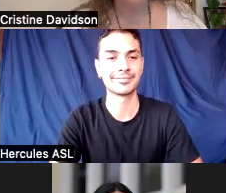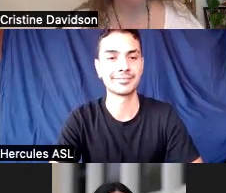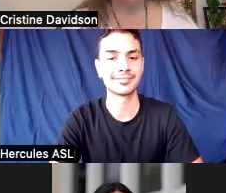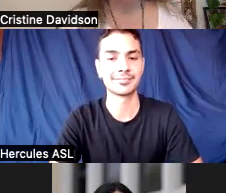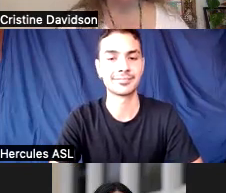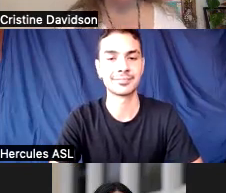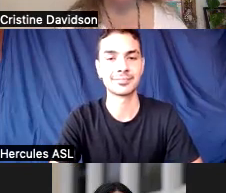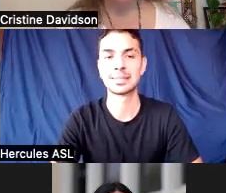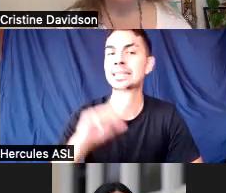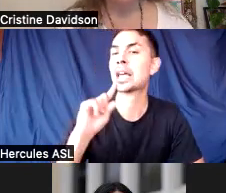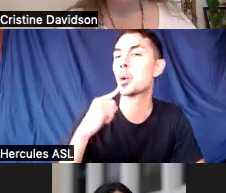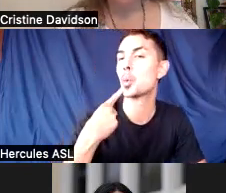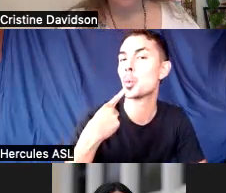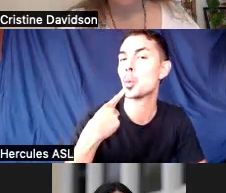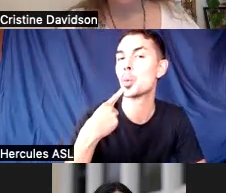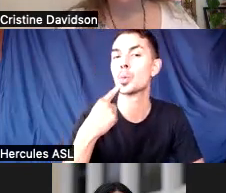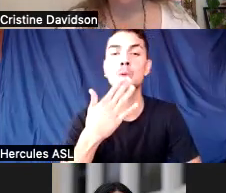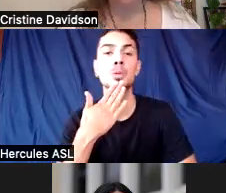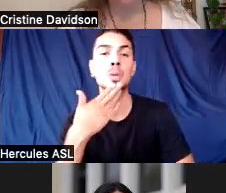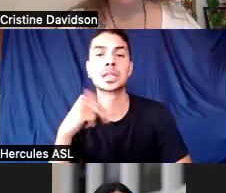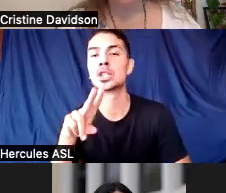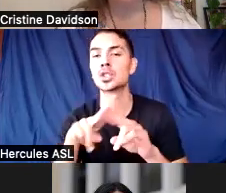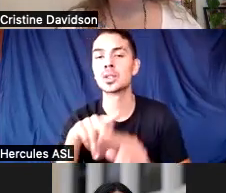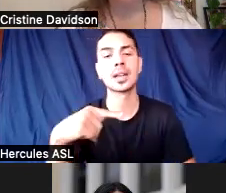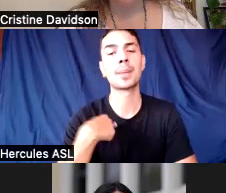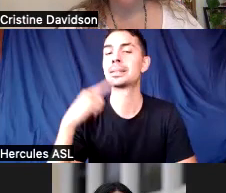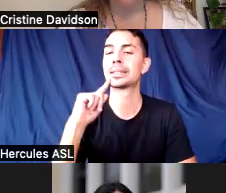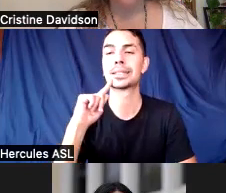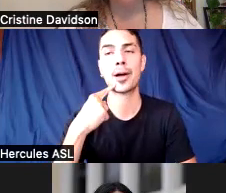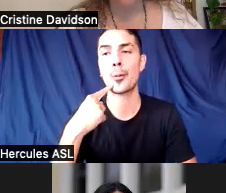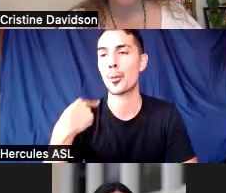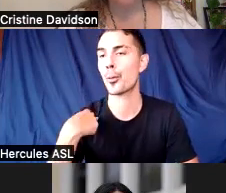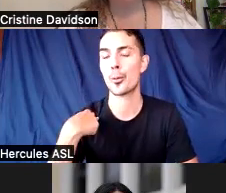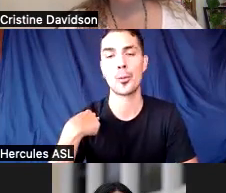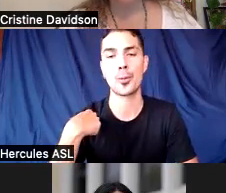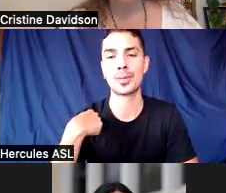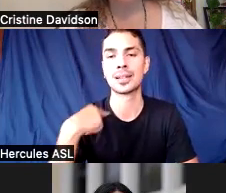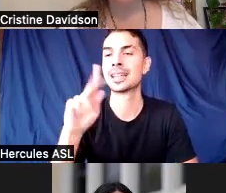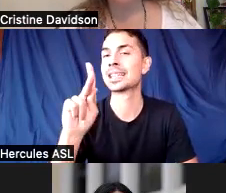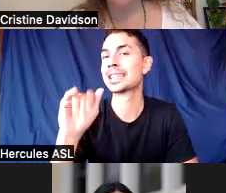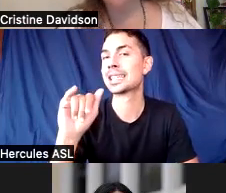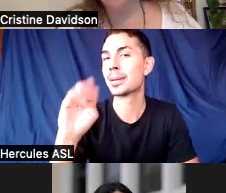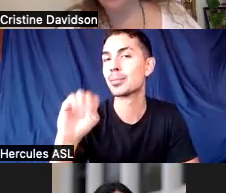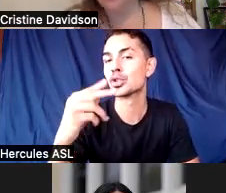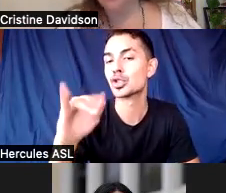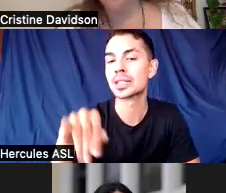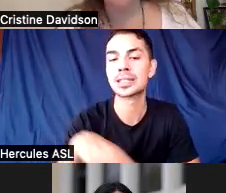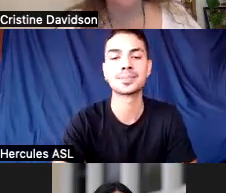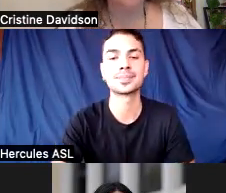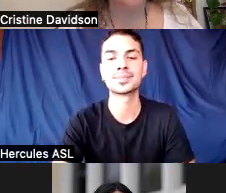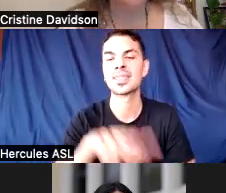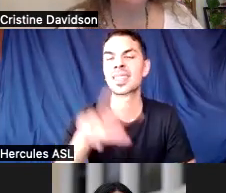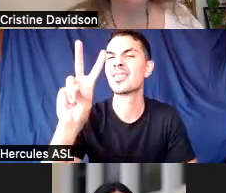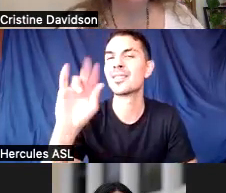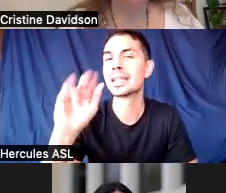Sour things. I'm a sour person. I can eat pickles and kimchi and vinegary things all day.